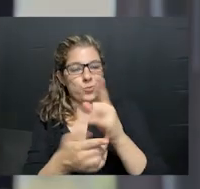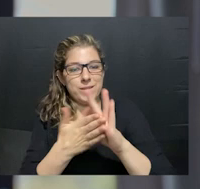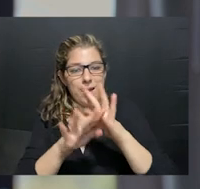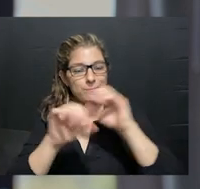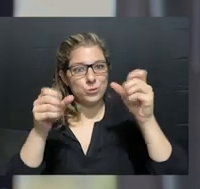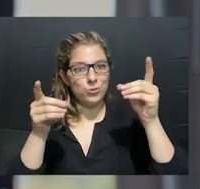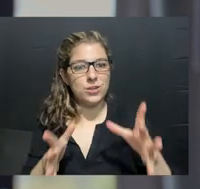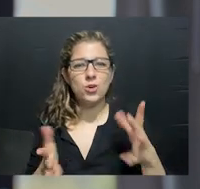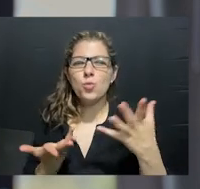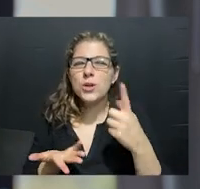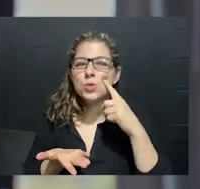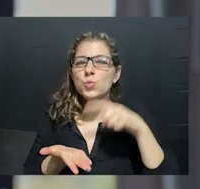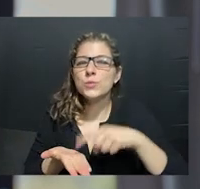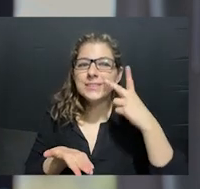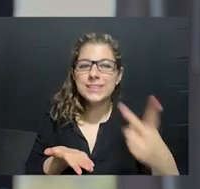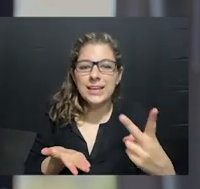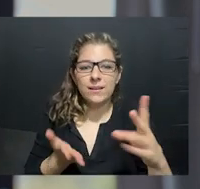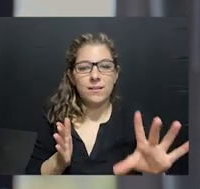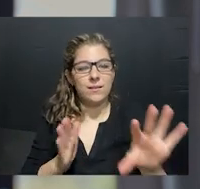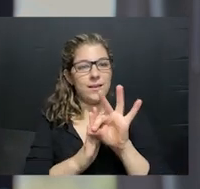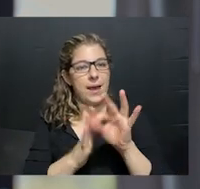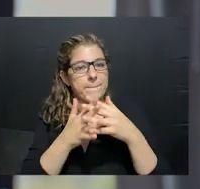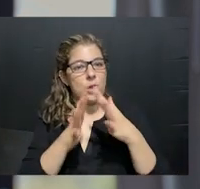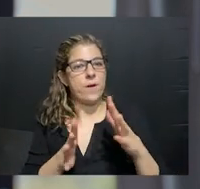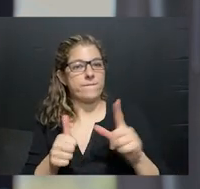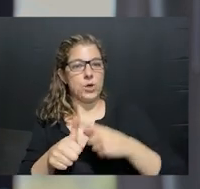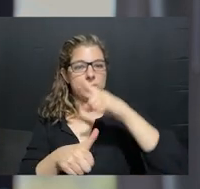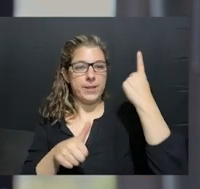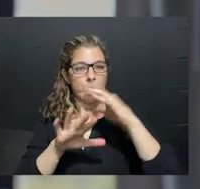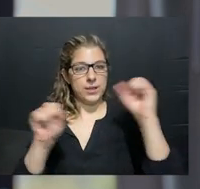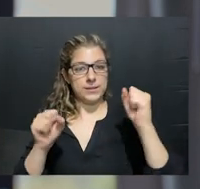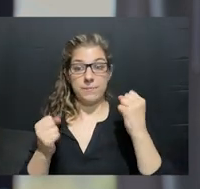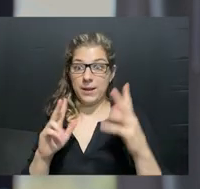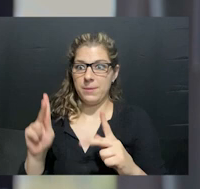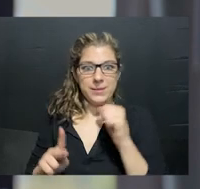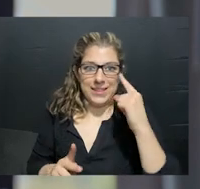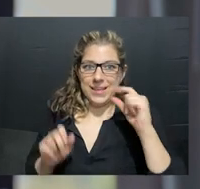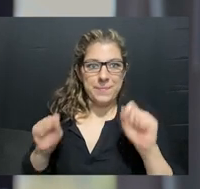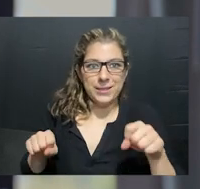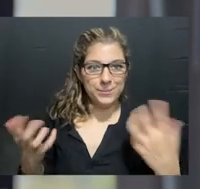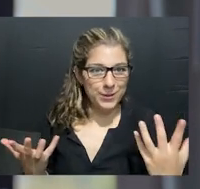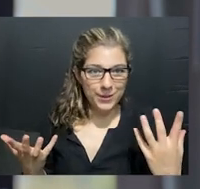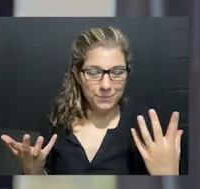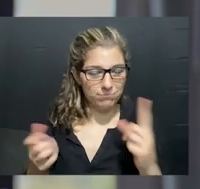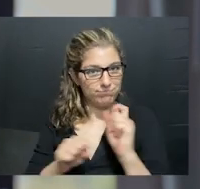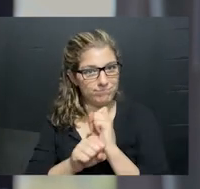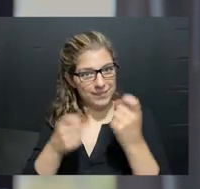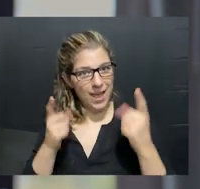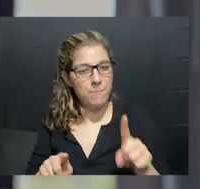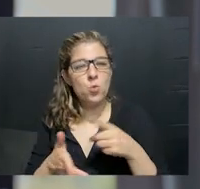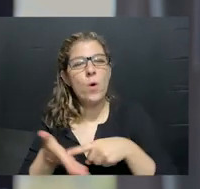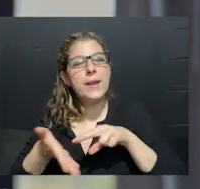saw in electing America's first black president, which many people didn't think was possible? What